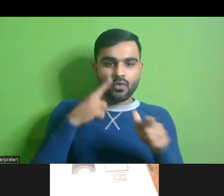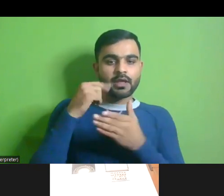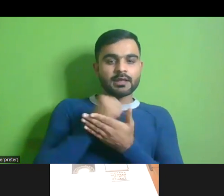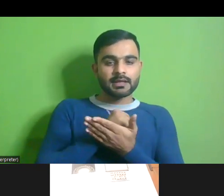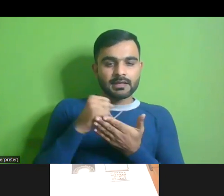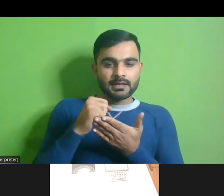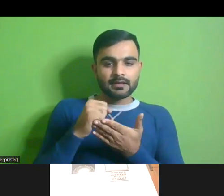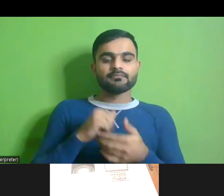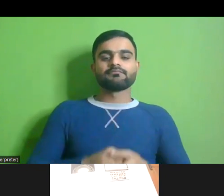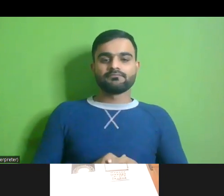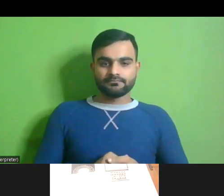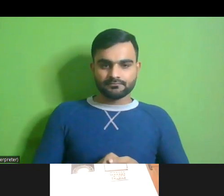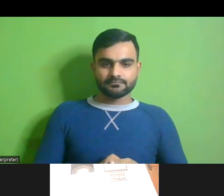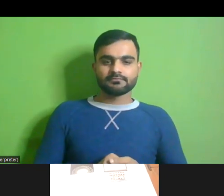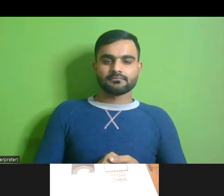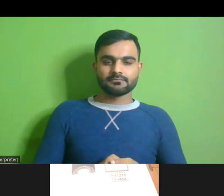to, you know,